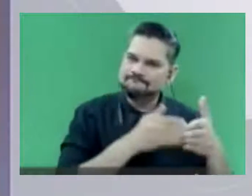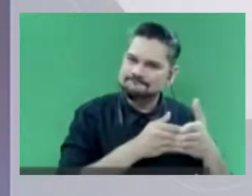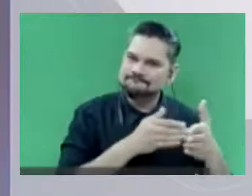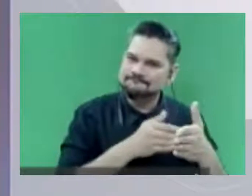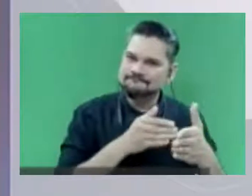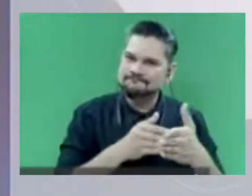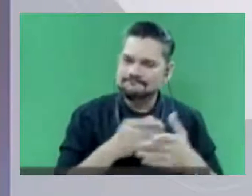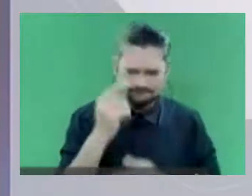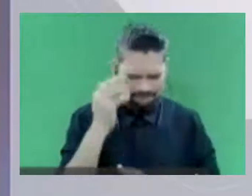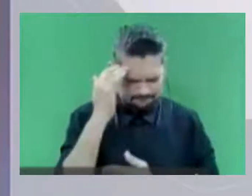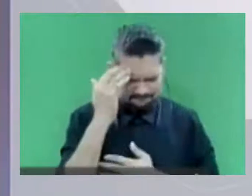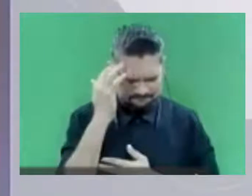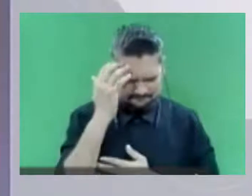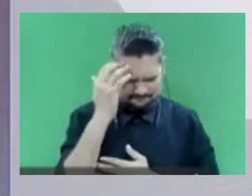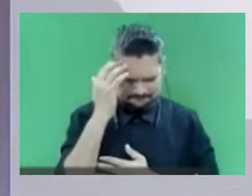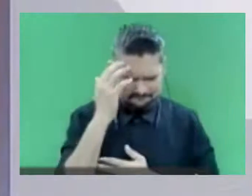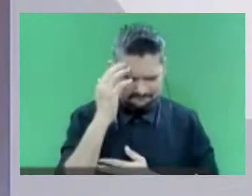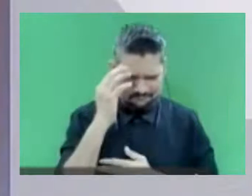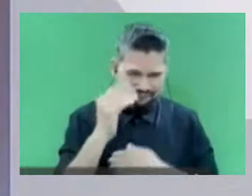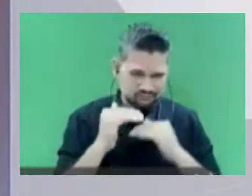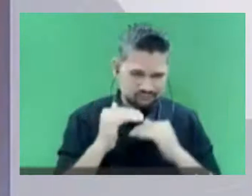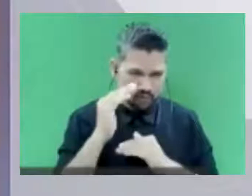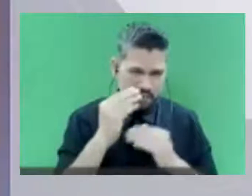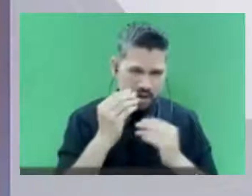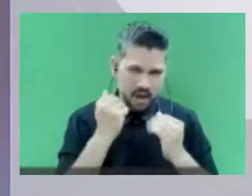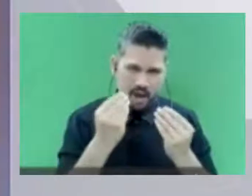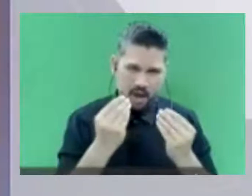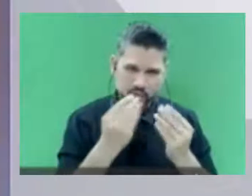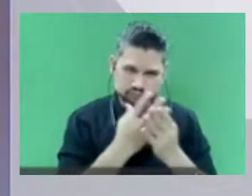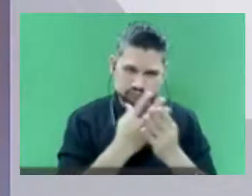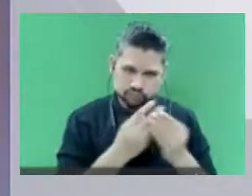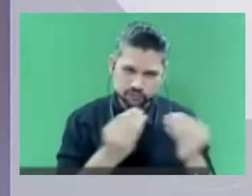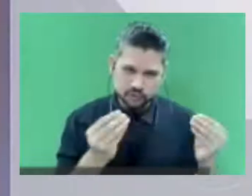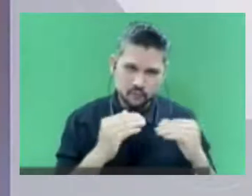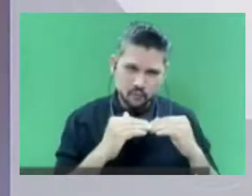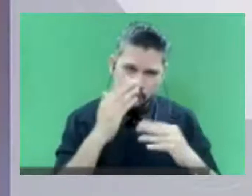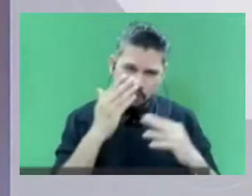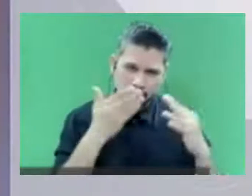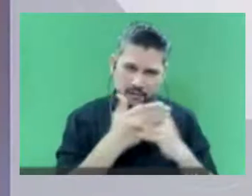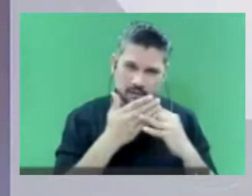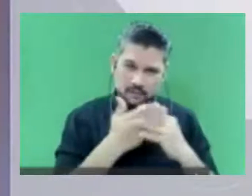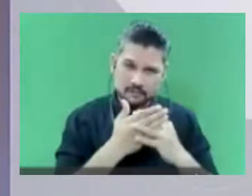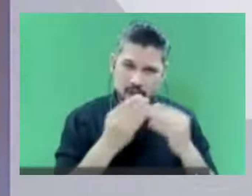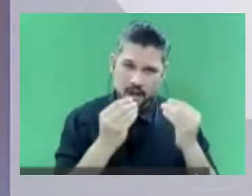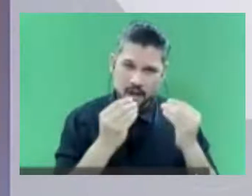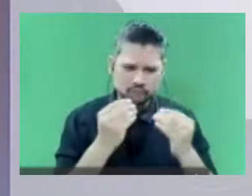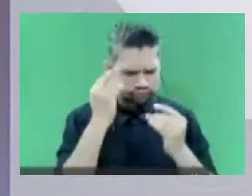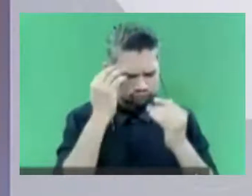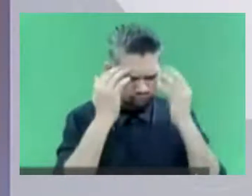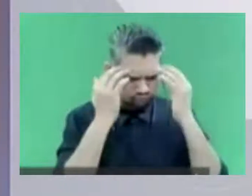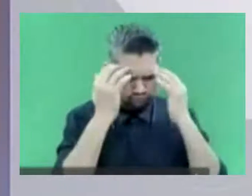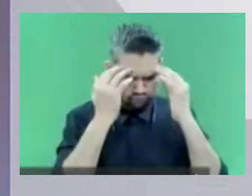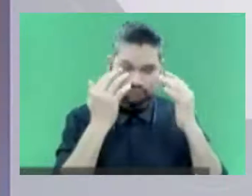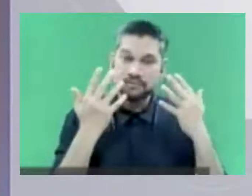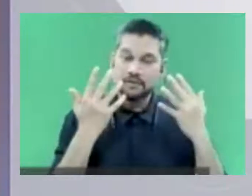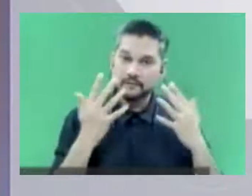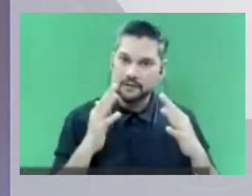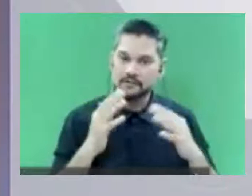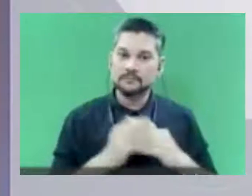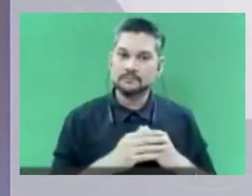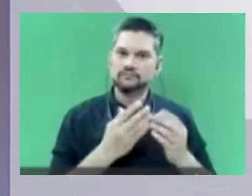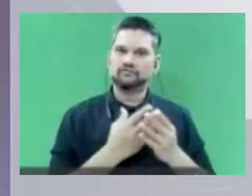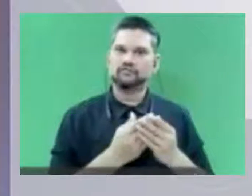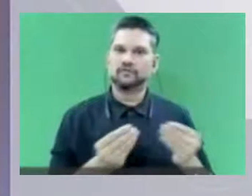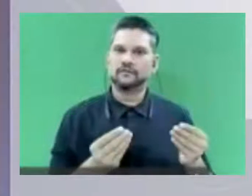these online courses accessible according to the participants, right? Because solutions are